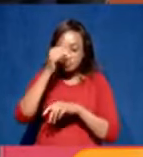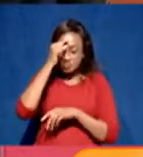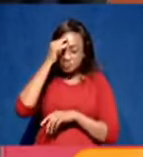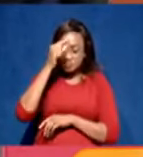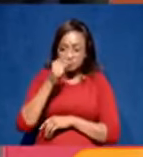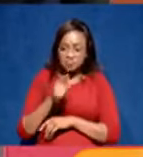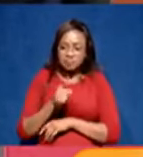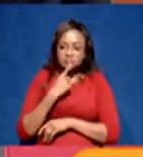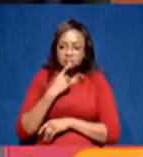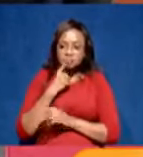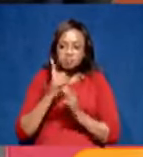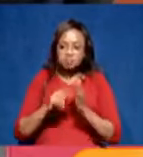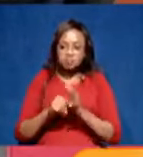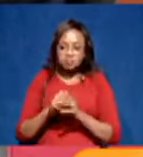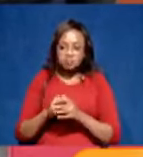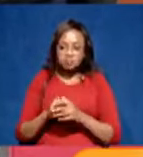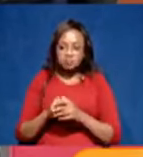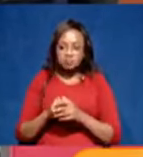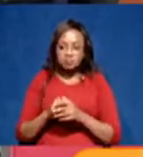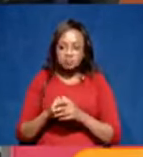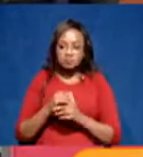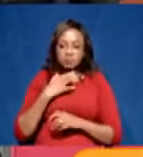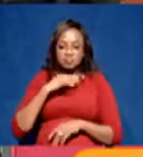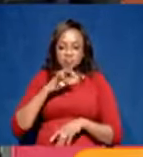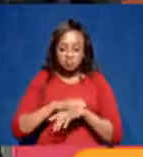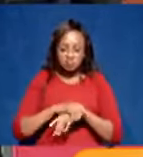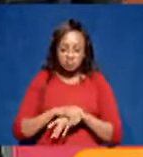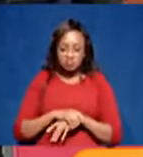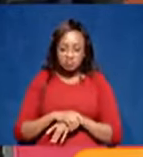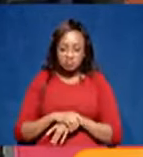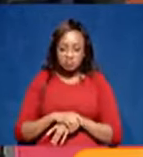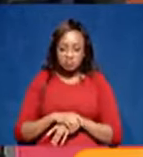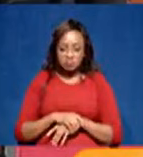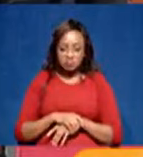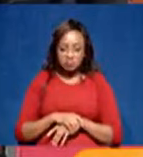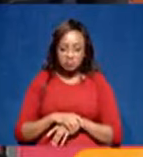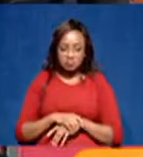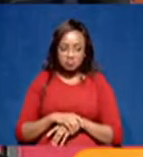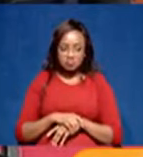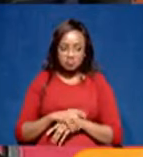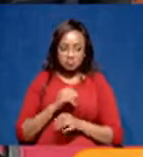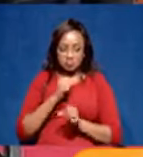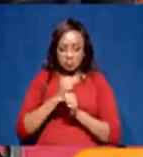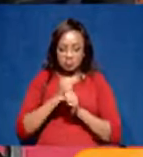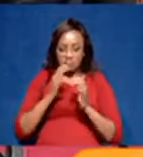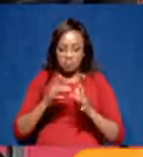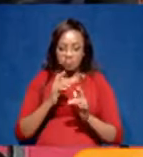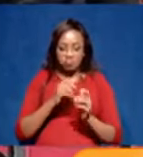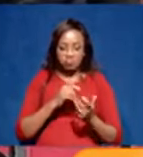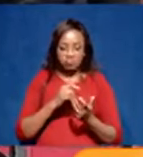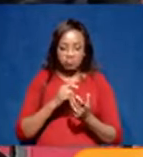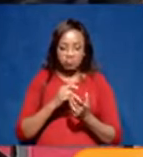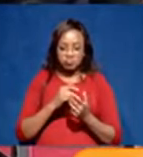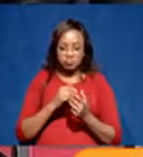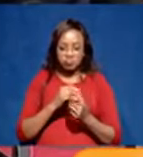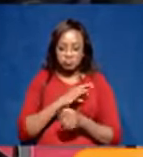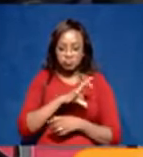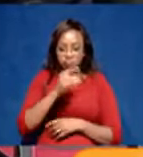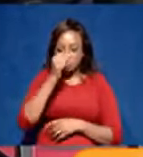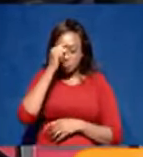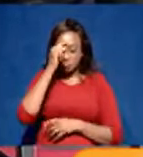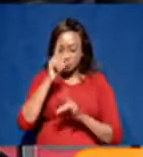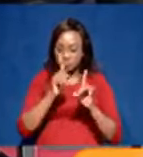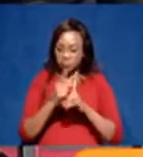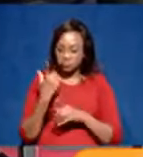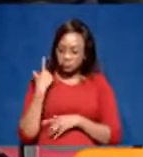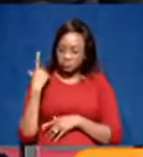now decided to get the private contractors to now deal with the county governments. And I think the other day you had